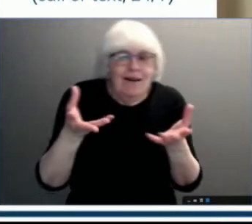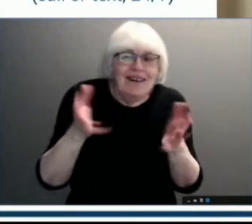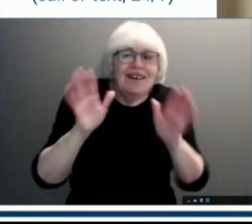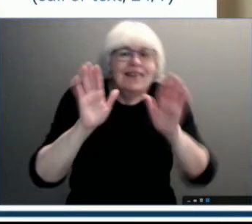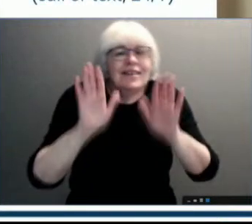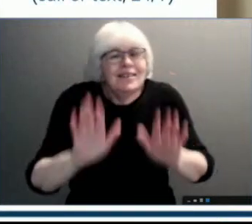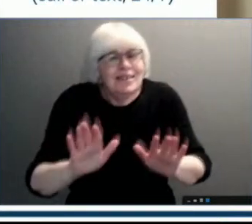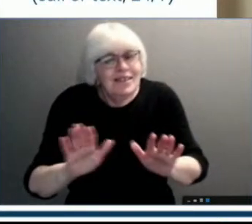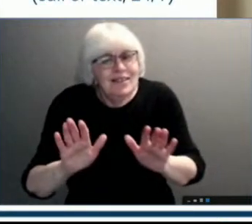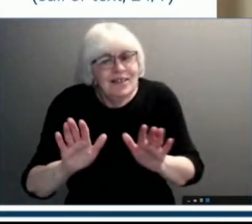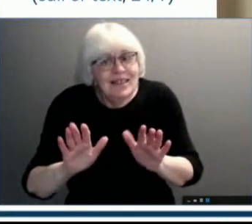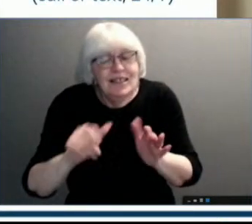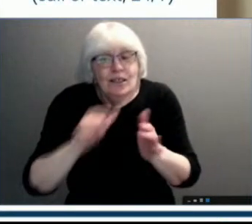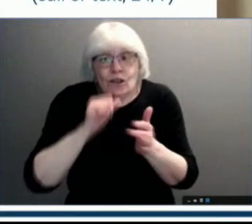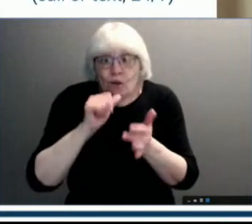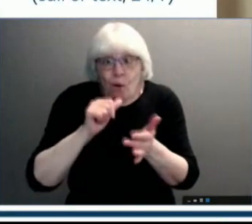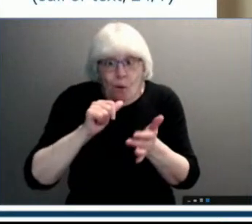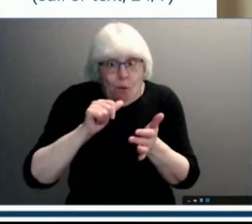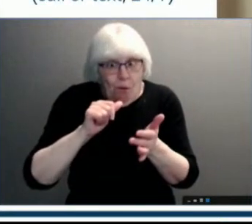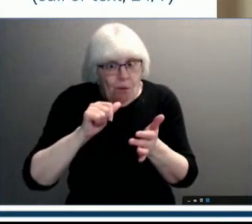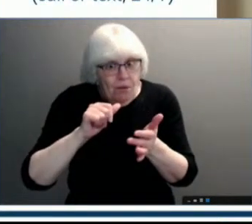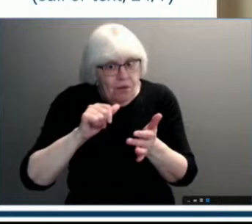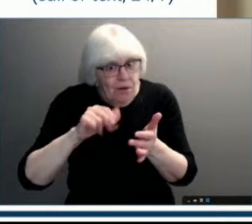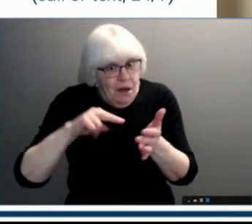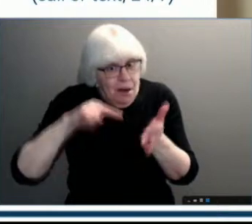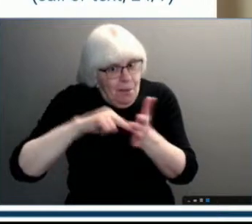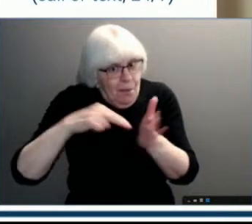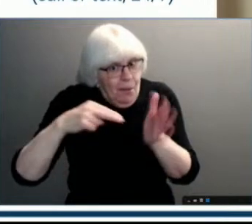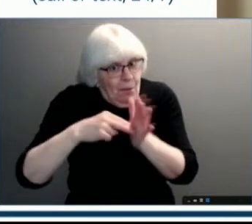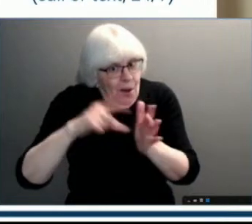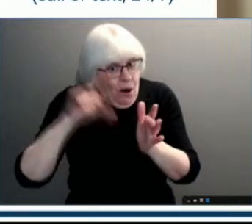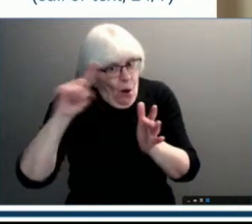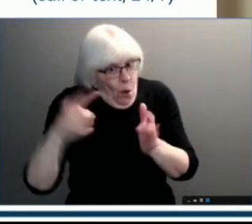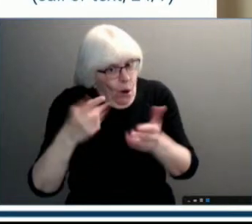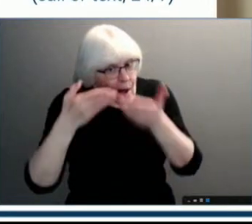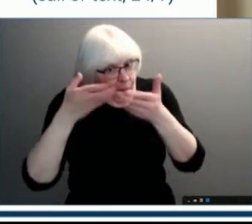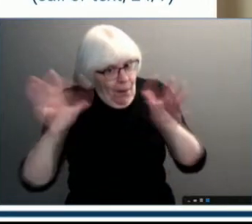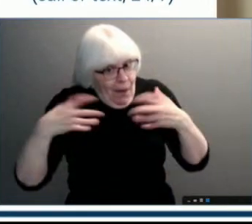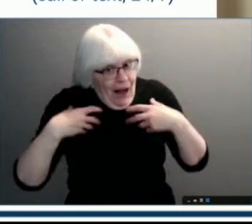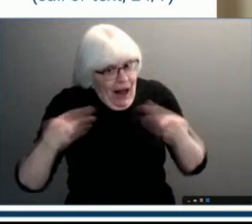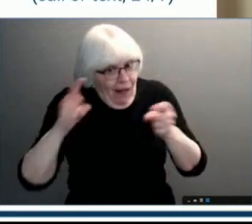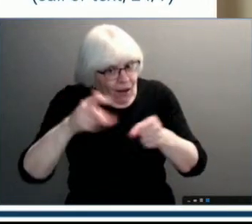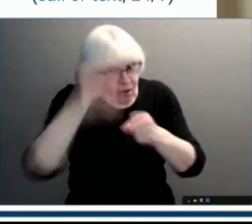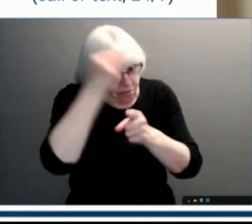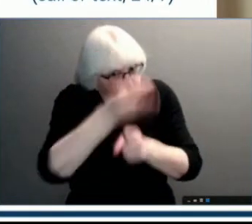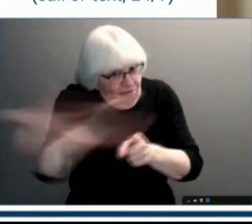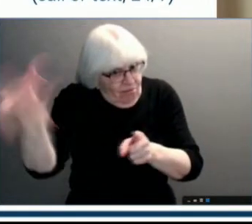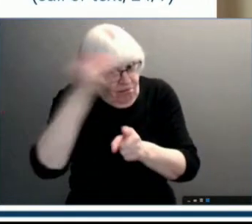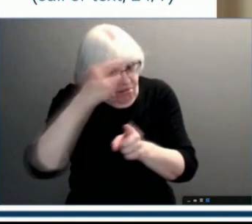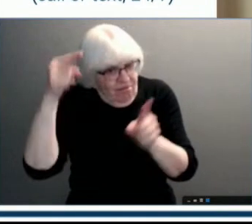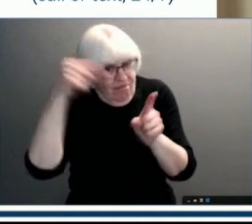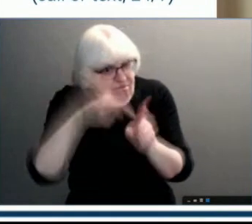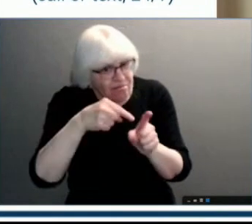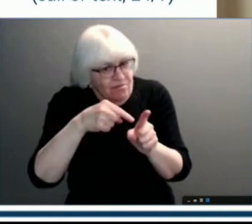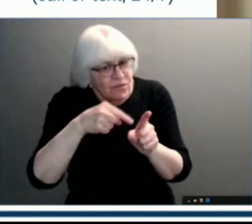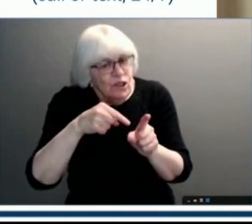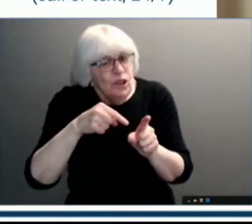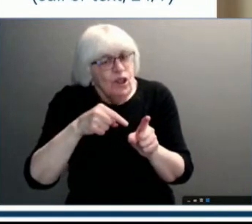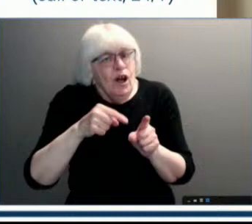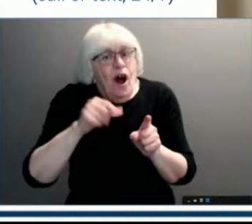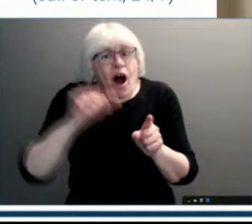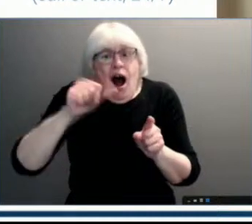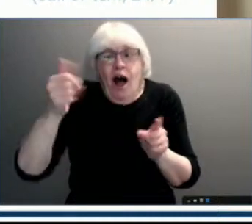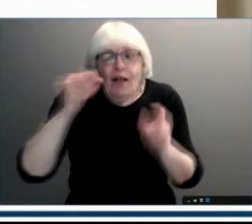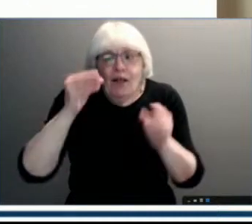only ever be informed by public health, because that's just not the case. They could hear from one of their colleagues. They could hear from, somebody in the community. We're